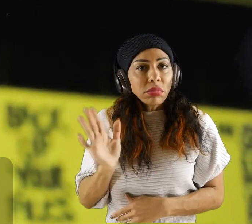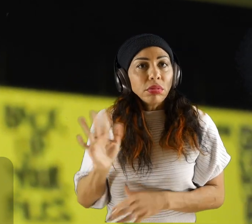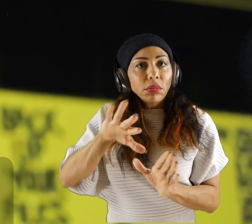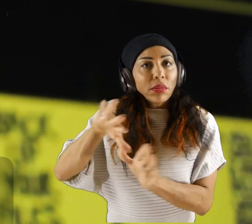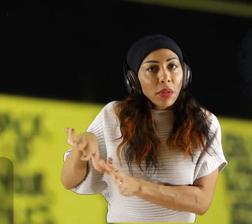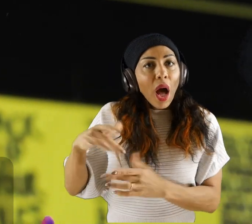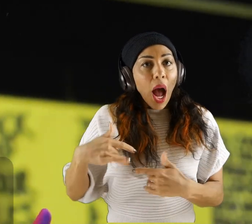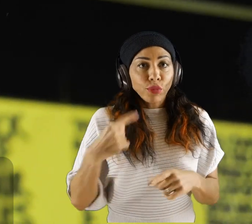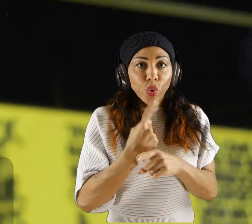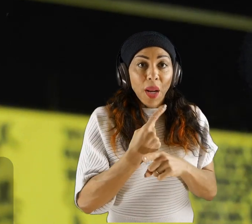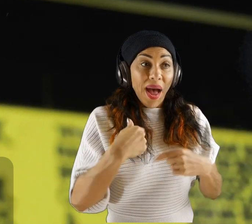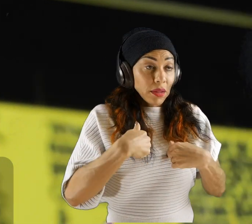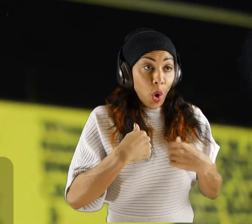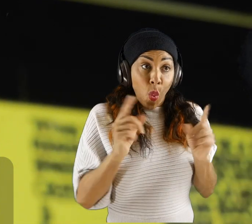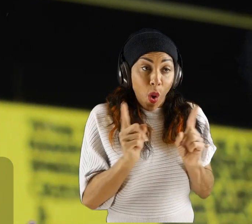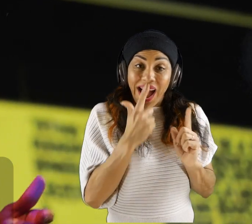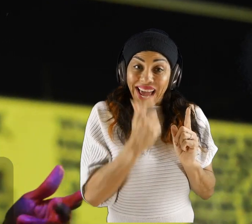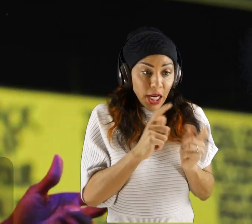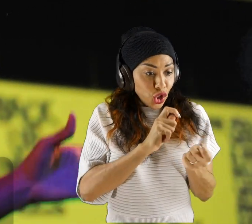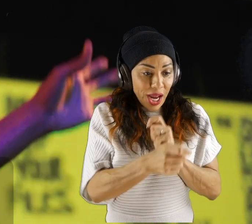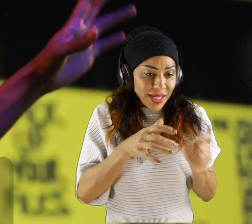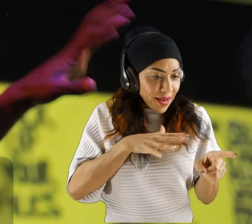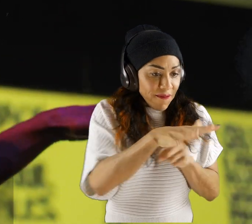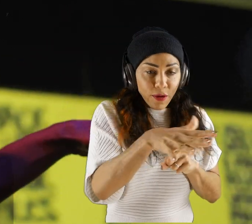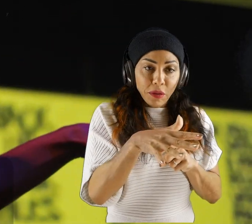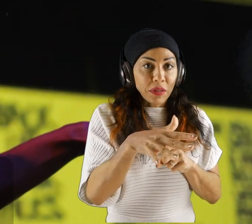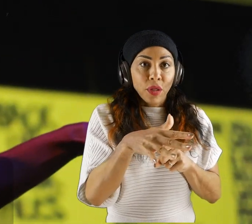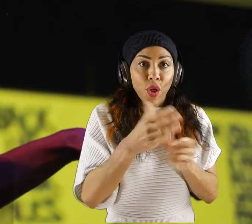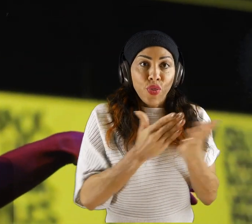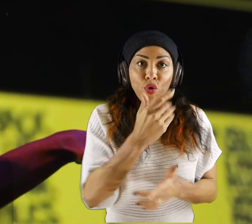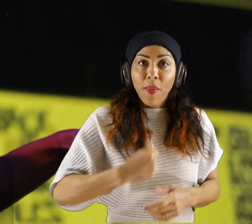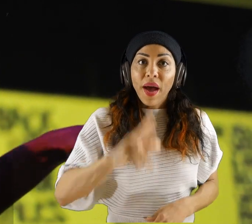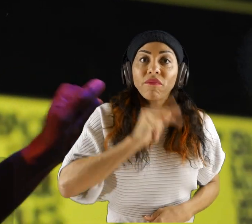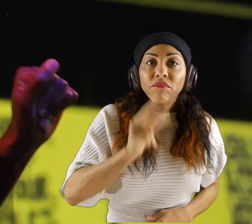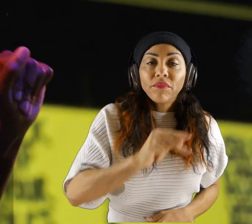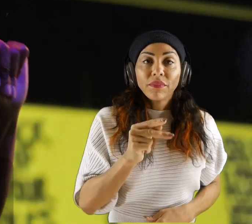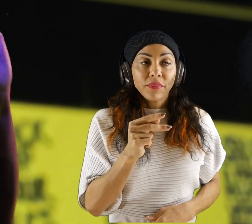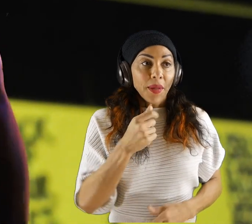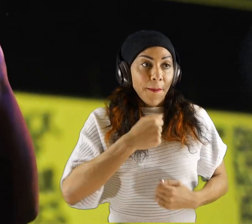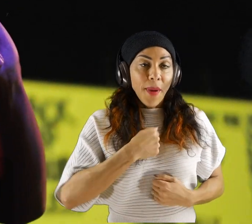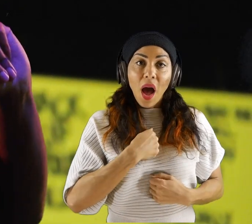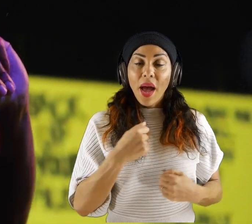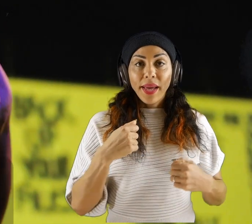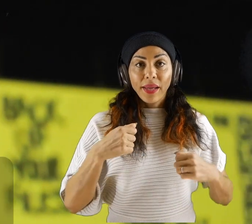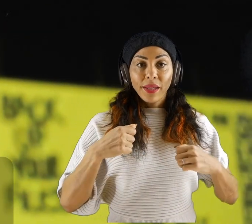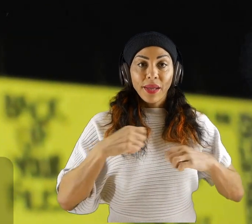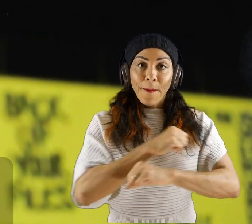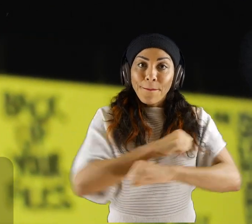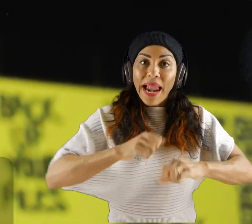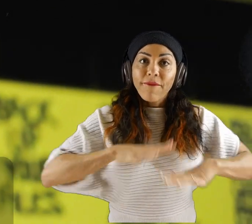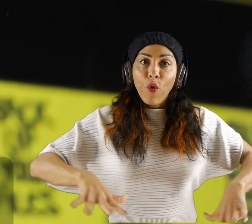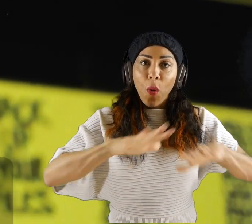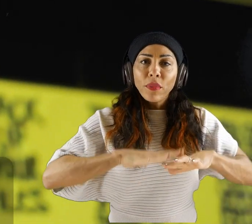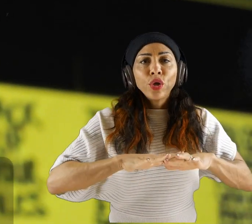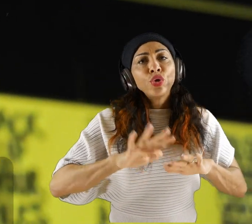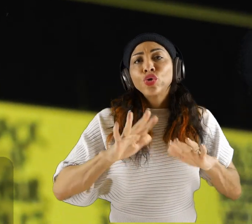affect with my voice, my words, my platform. So sometimes it's like, I don't